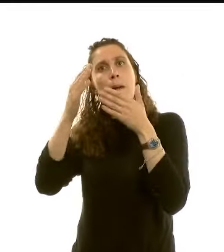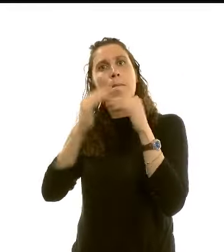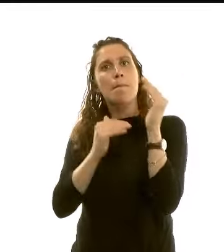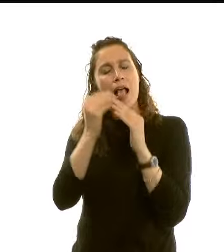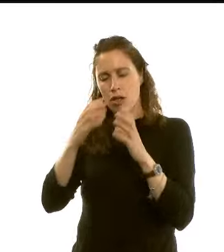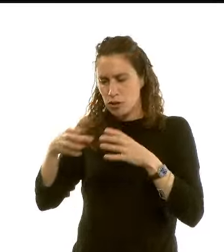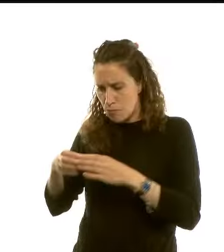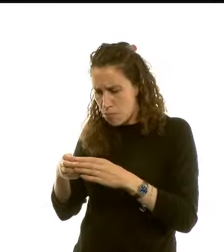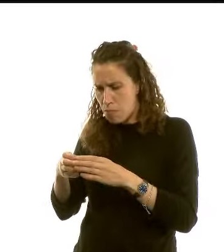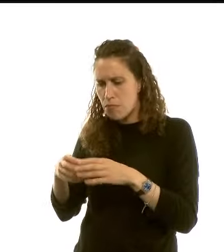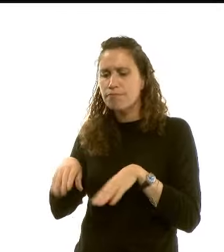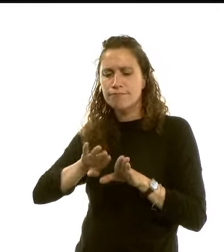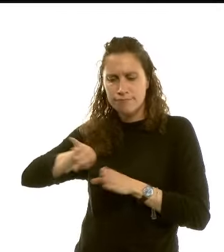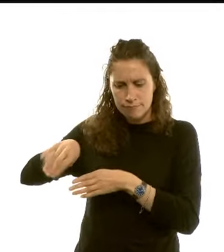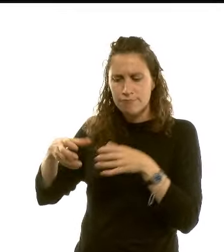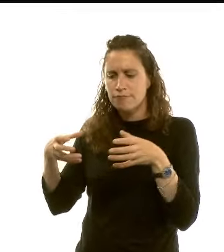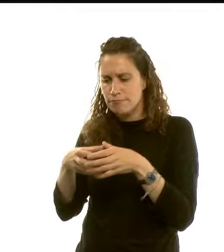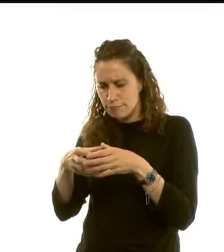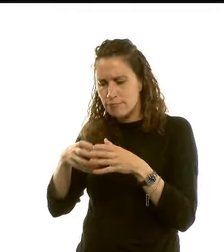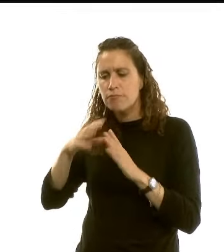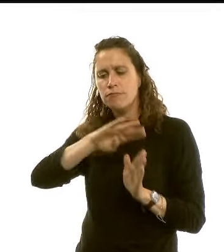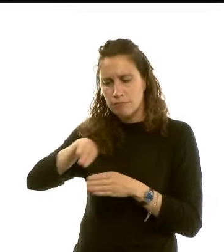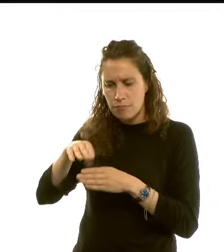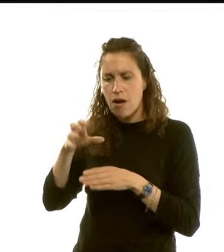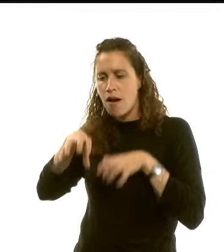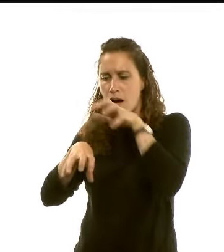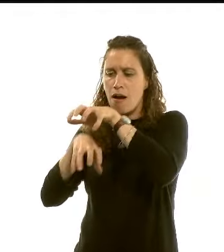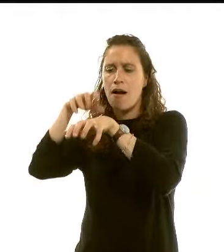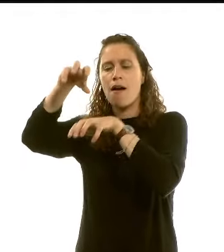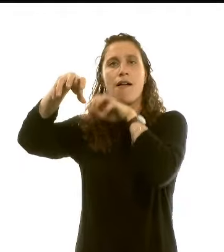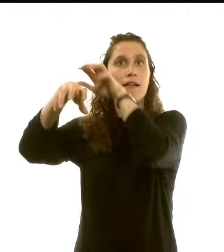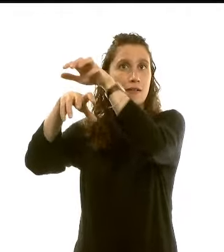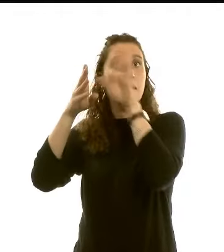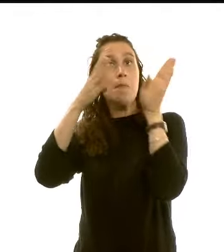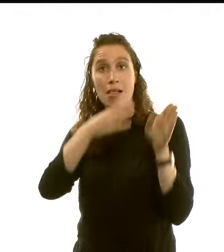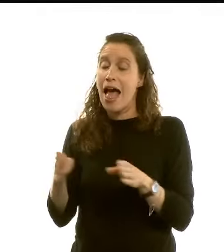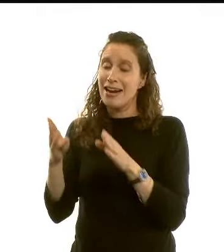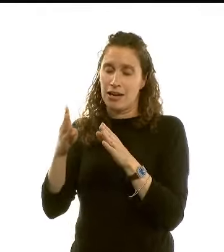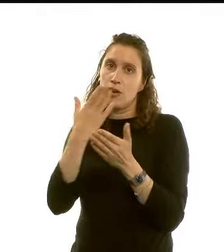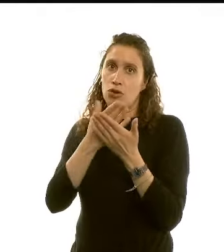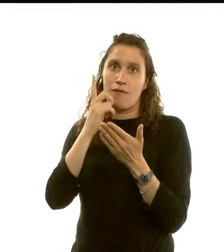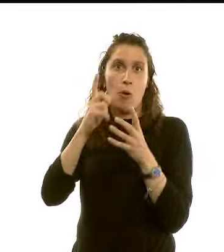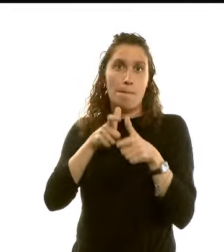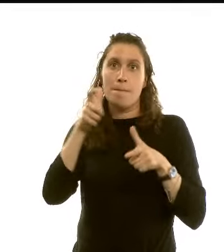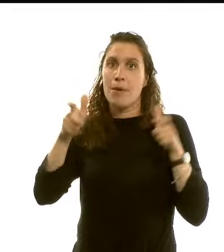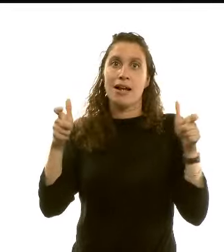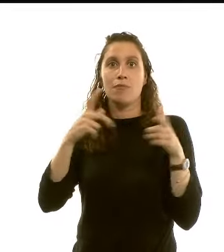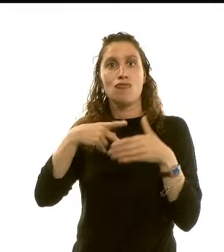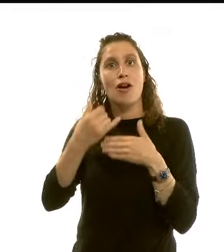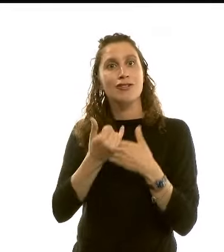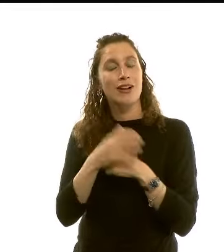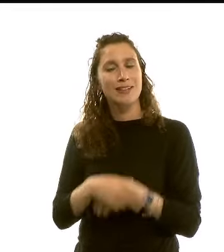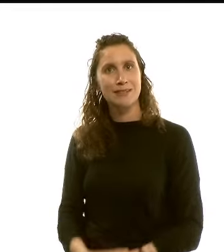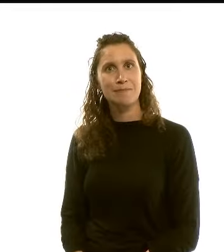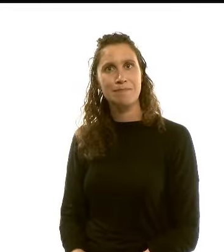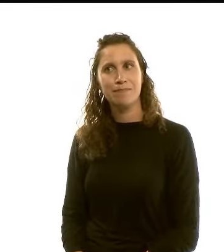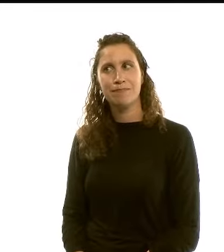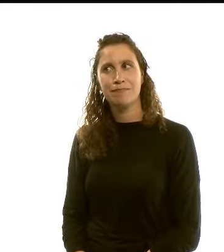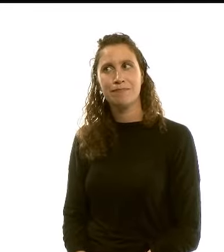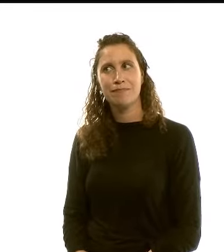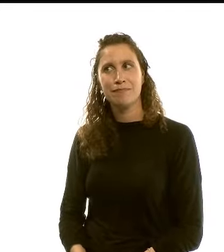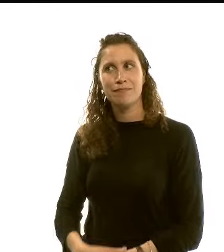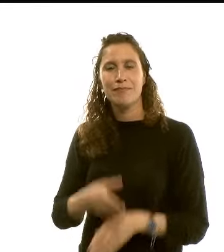it all up together, you create something this grandiose. Planning a little bit ahead goes a long way. Wise words. Speaking of planning,